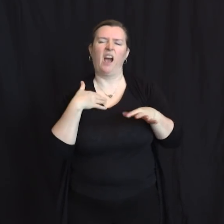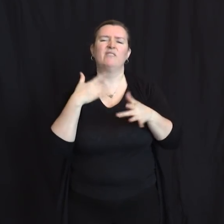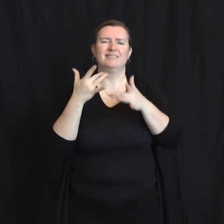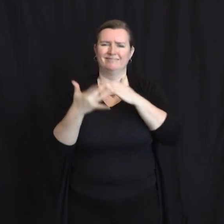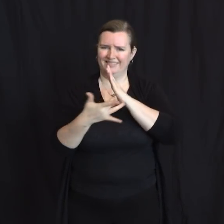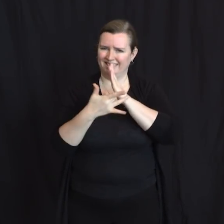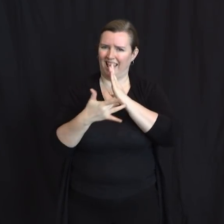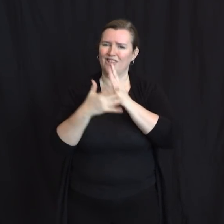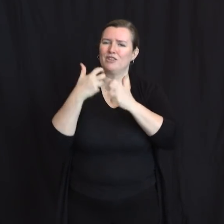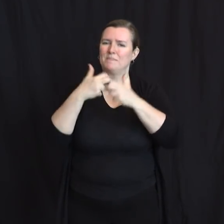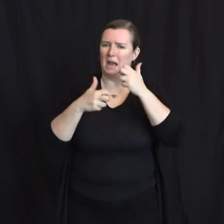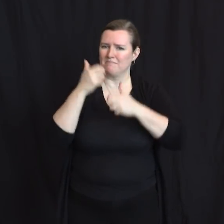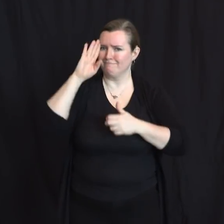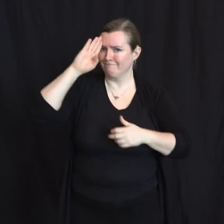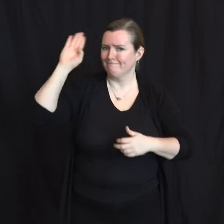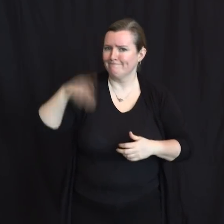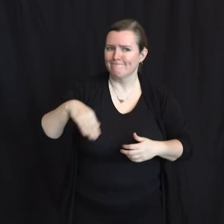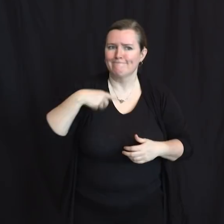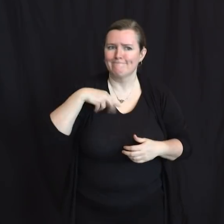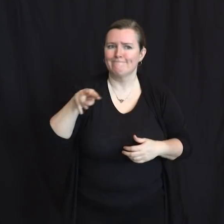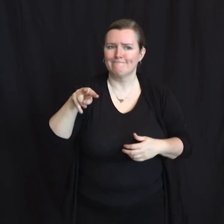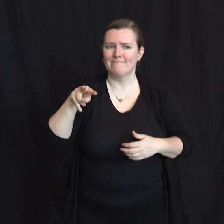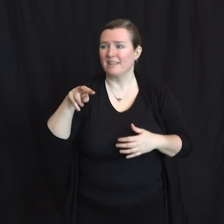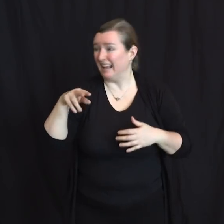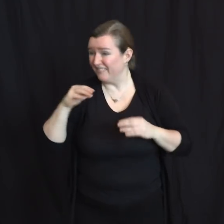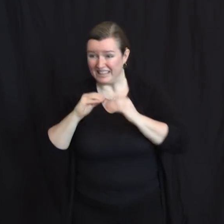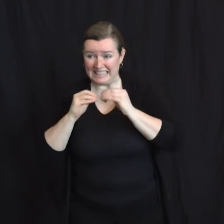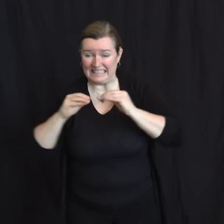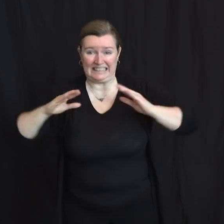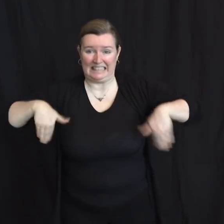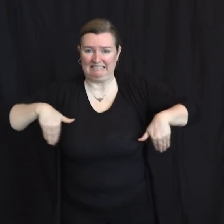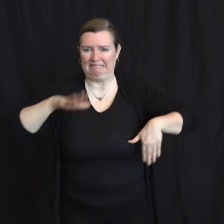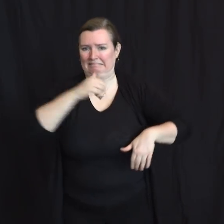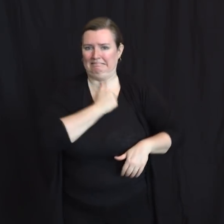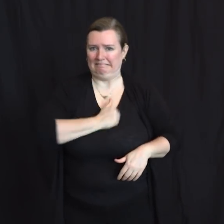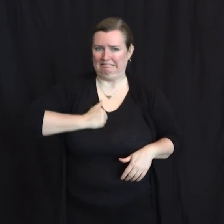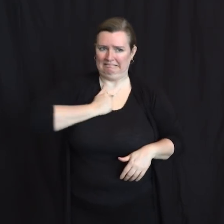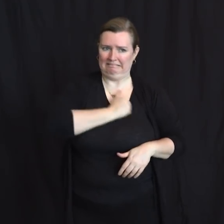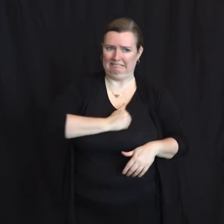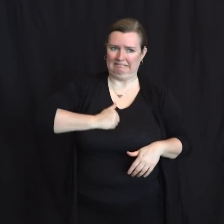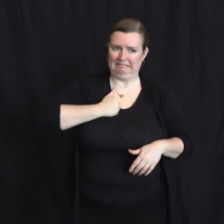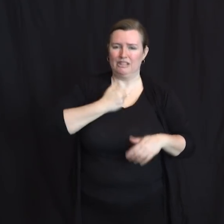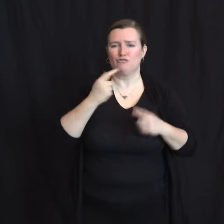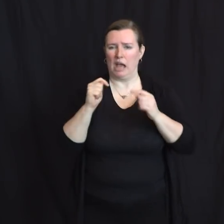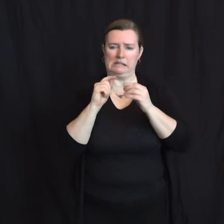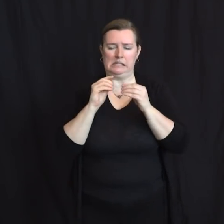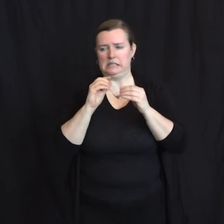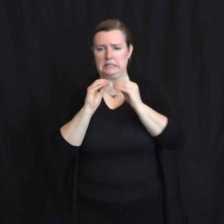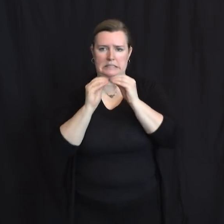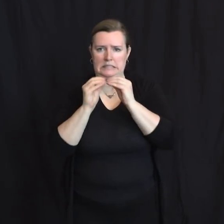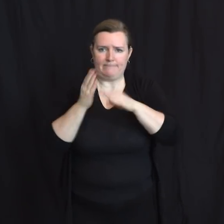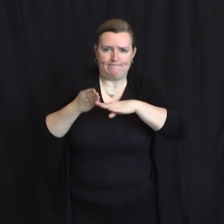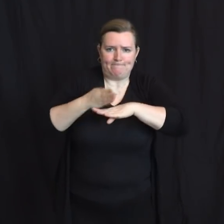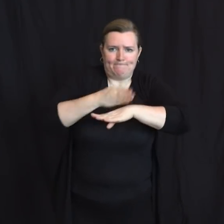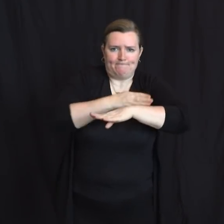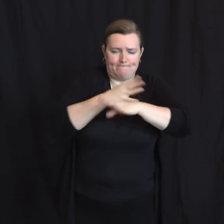point? Not yet, but we're endeavoring to prove that we are the state of innovation and we can figure out the live